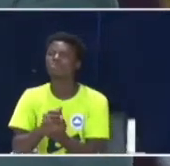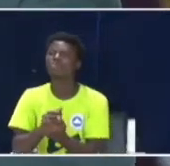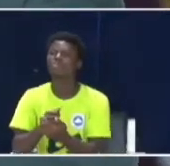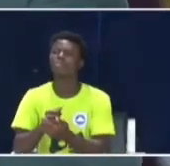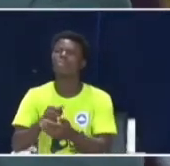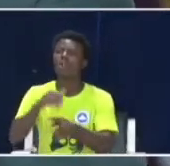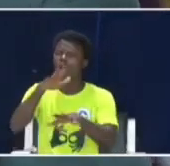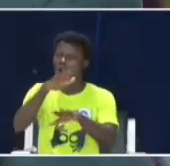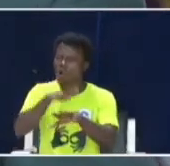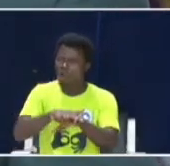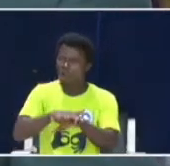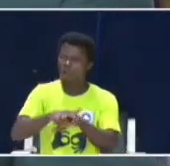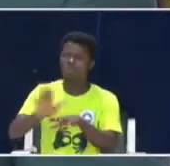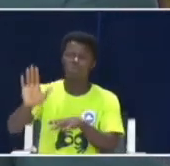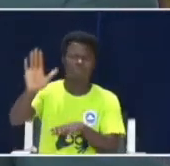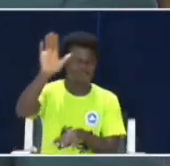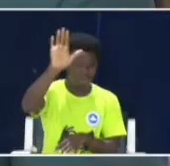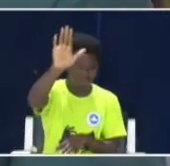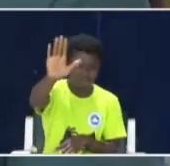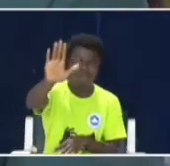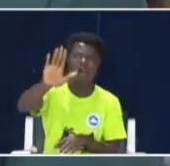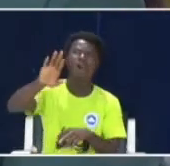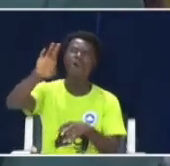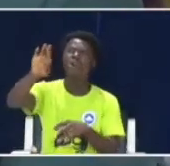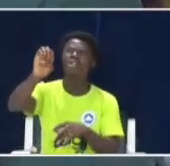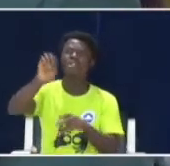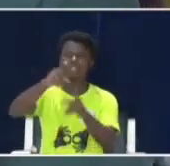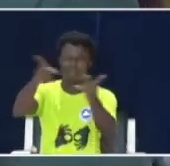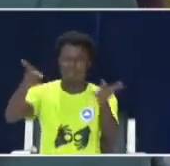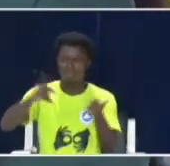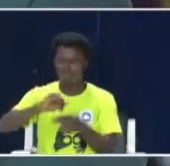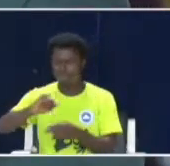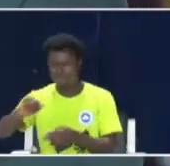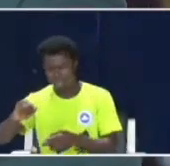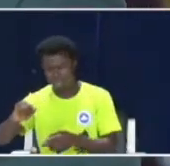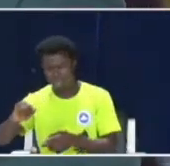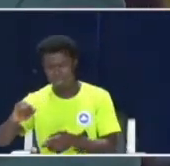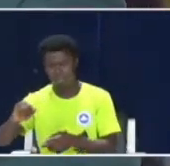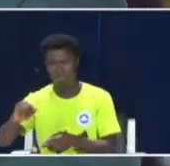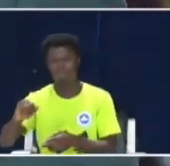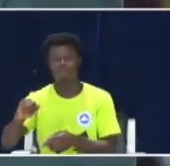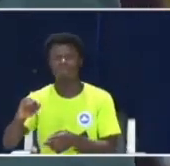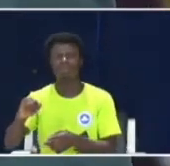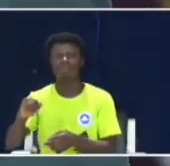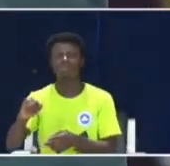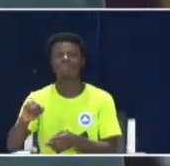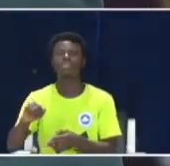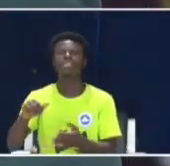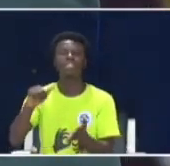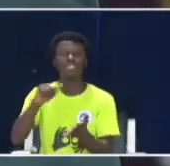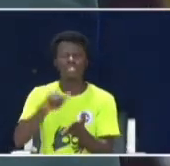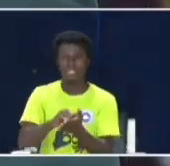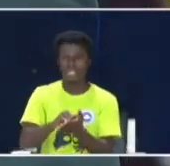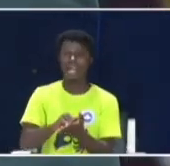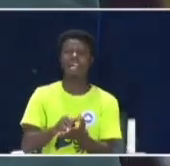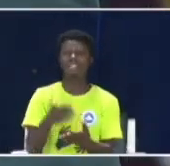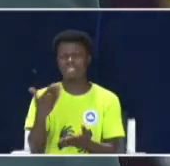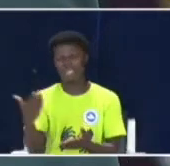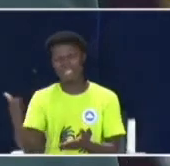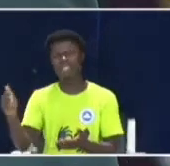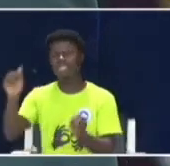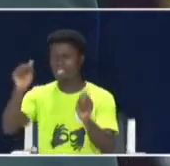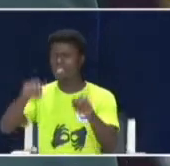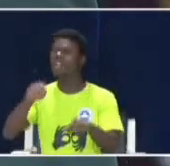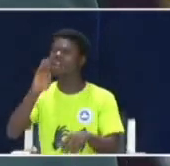upon your repositioning. Lo isipo pada re. That things can only get better for you and